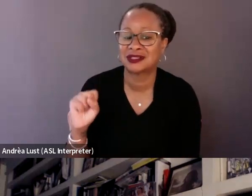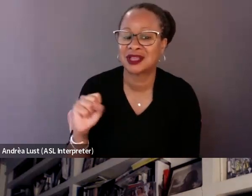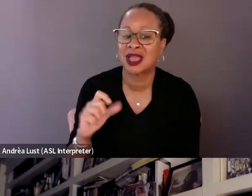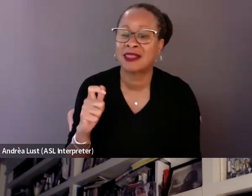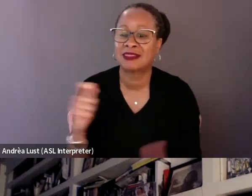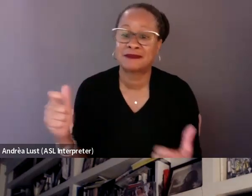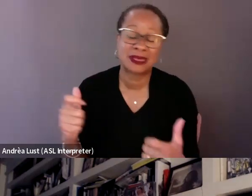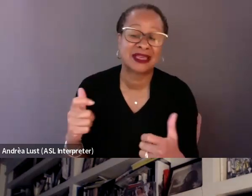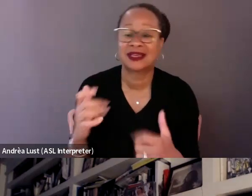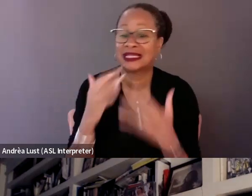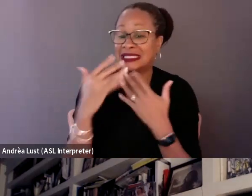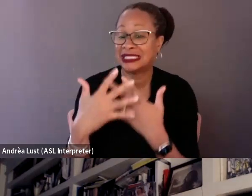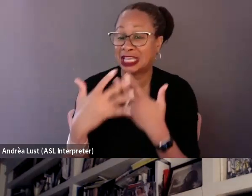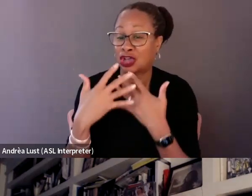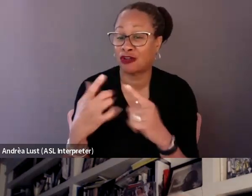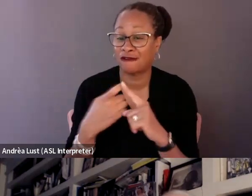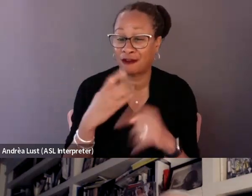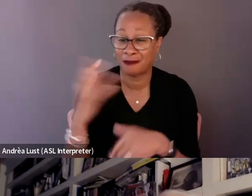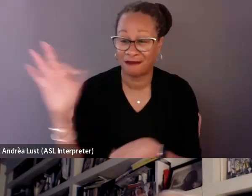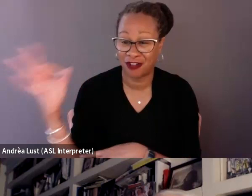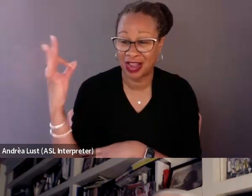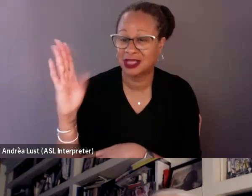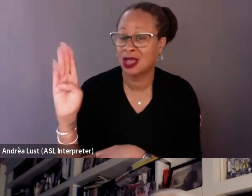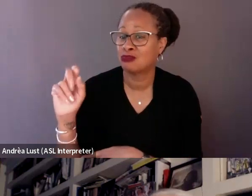of France. Well,